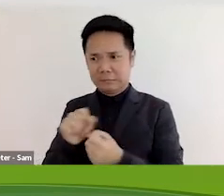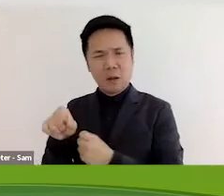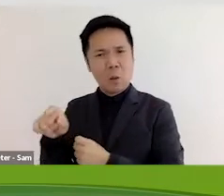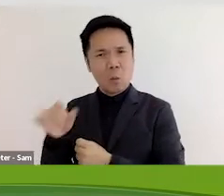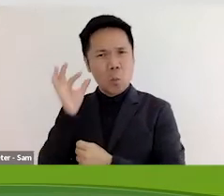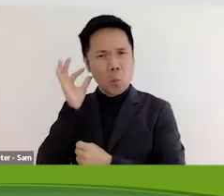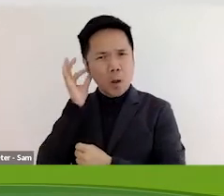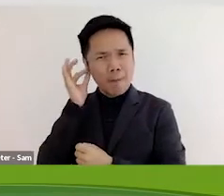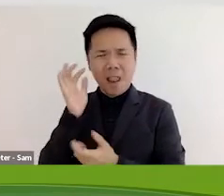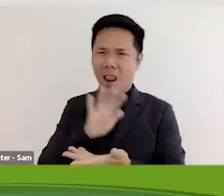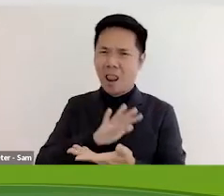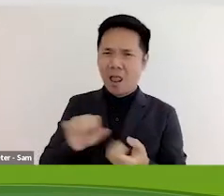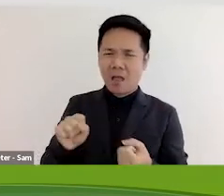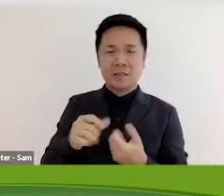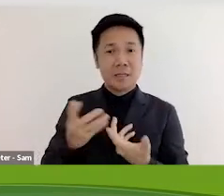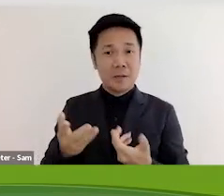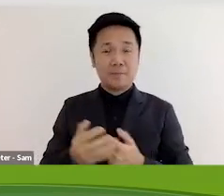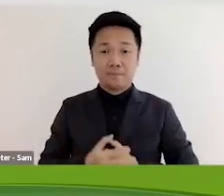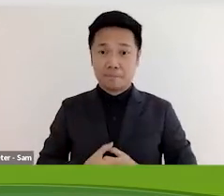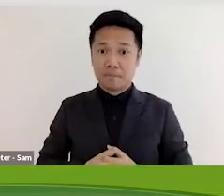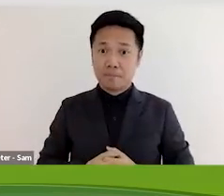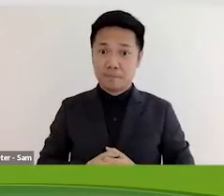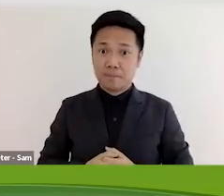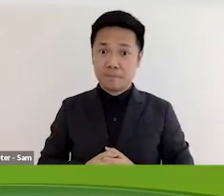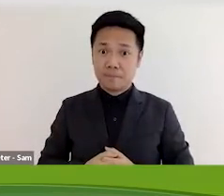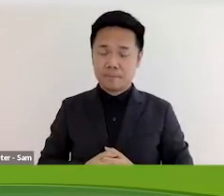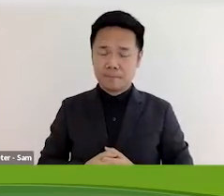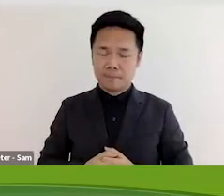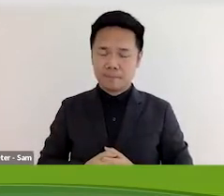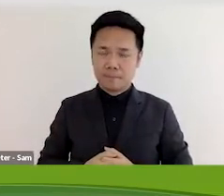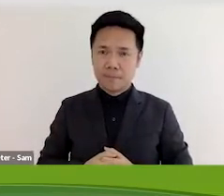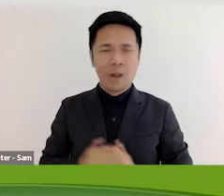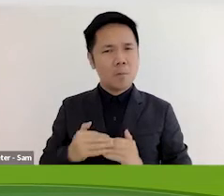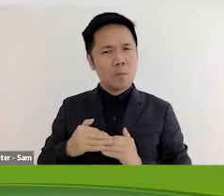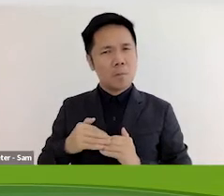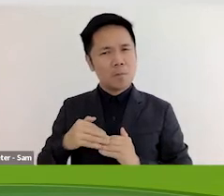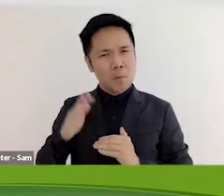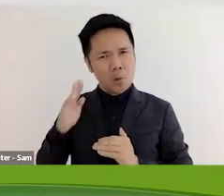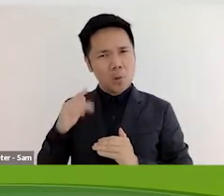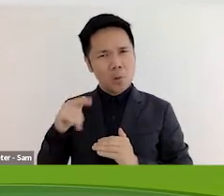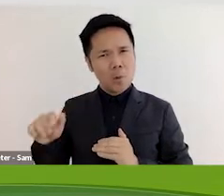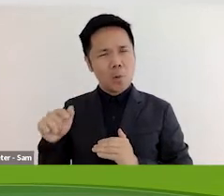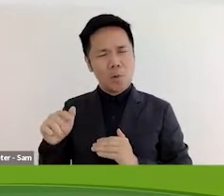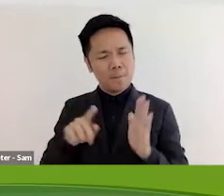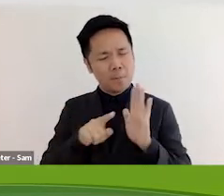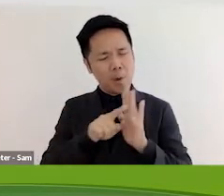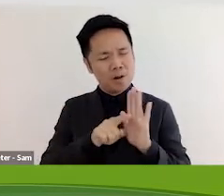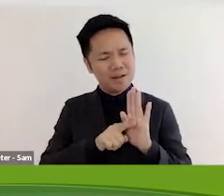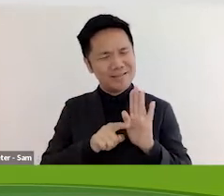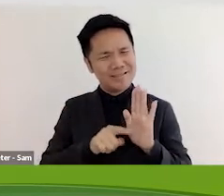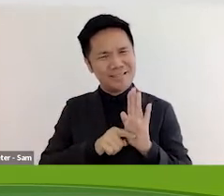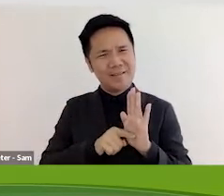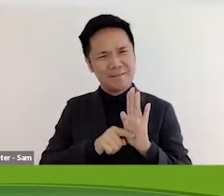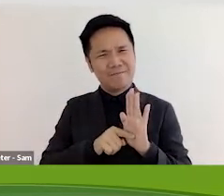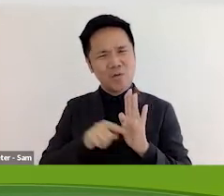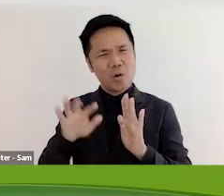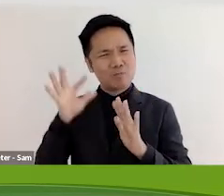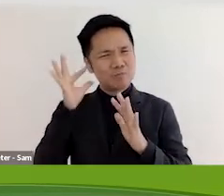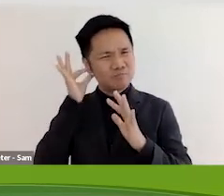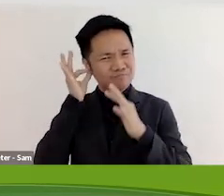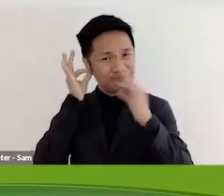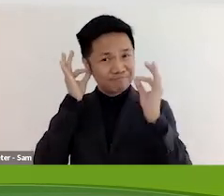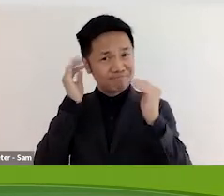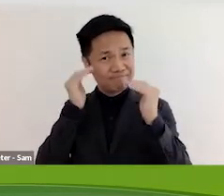and disasters, to enhance inclusive and gender responsive policy development and programming, the